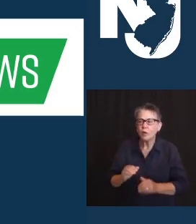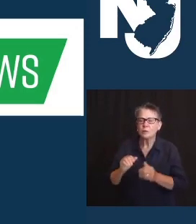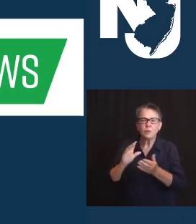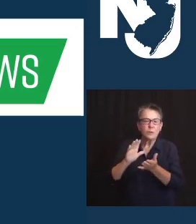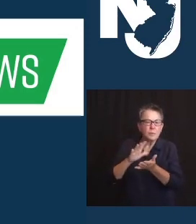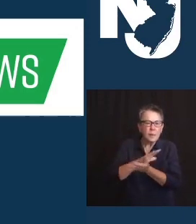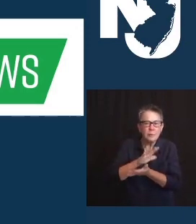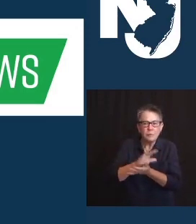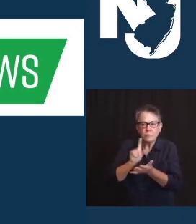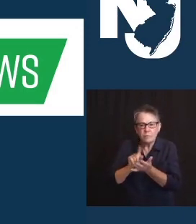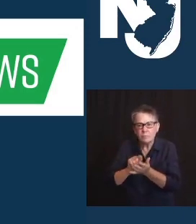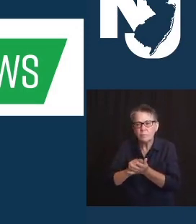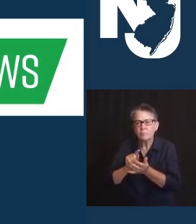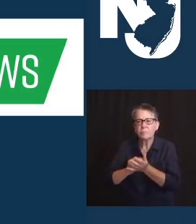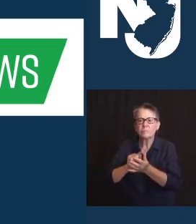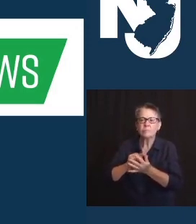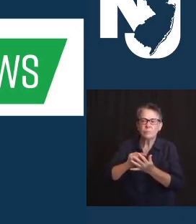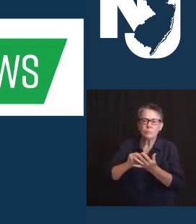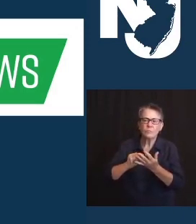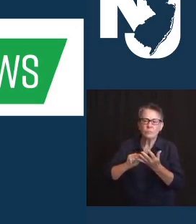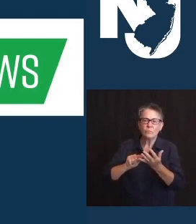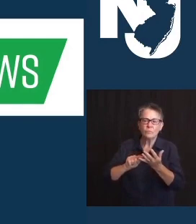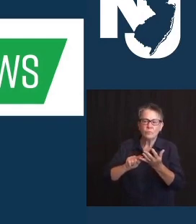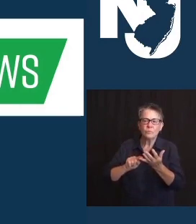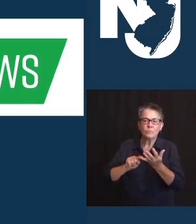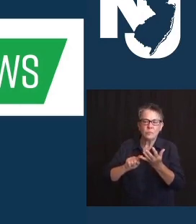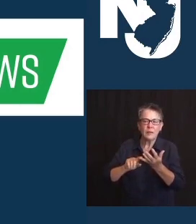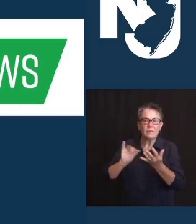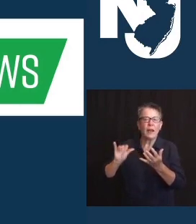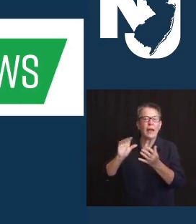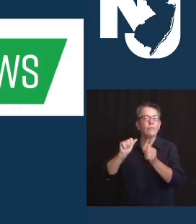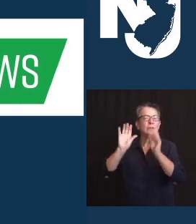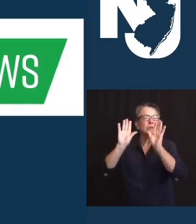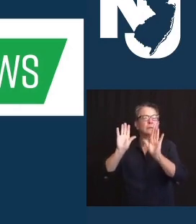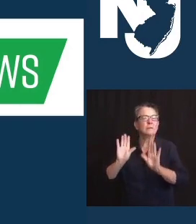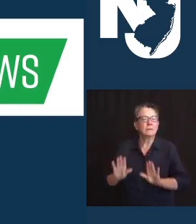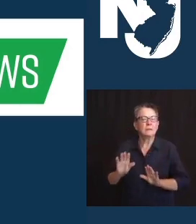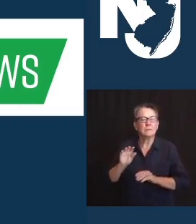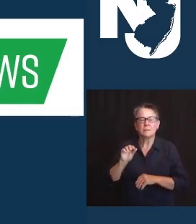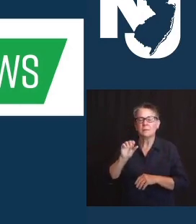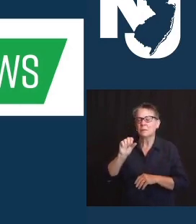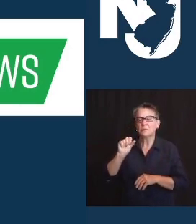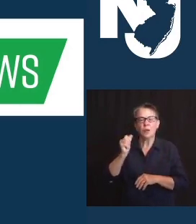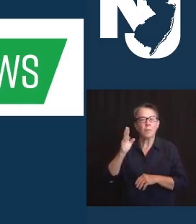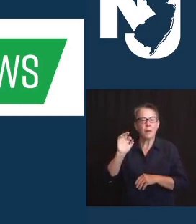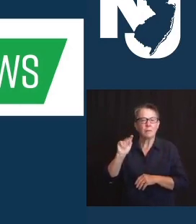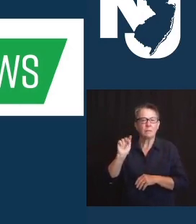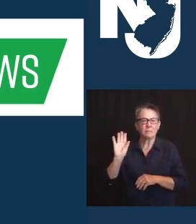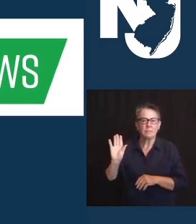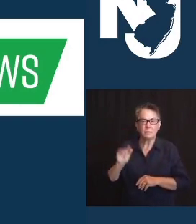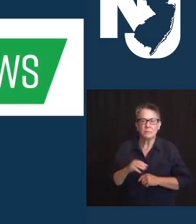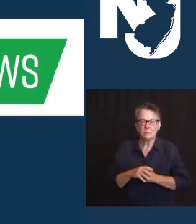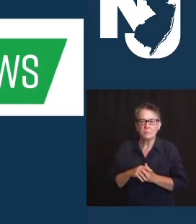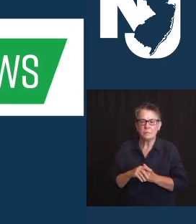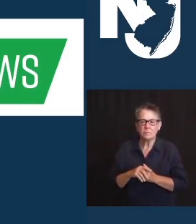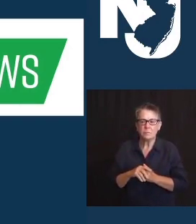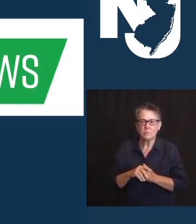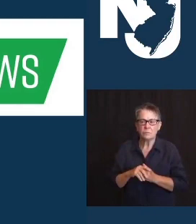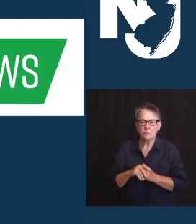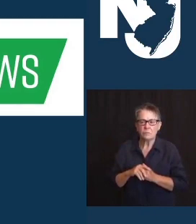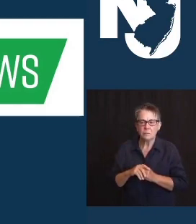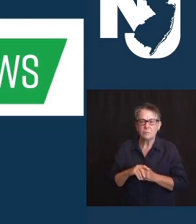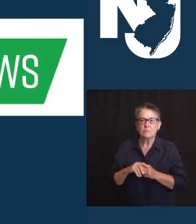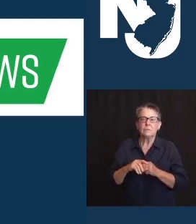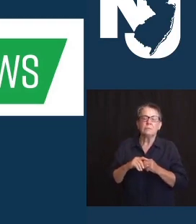I hope the News will continue in an online format. You are all a vital part of a vital force for the good,